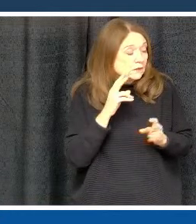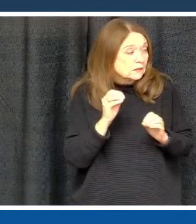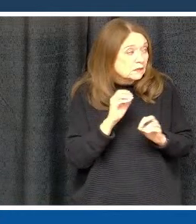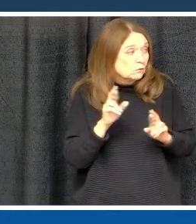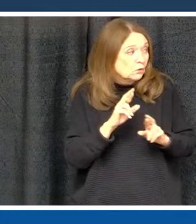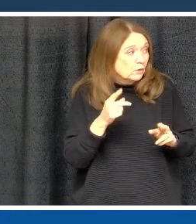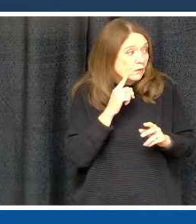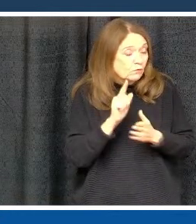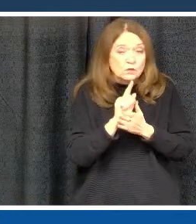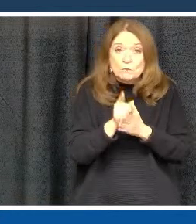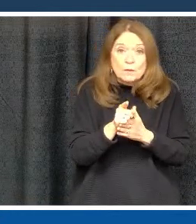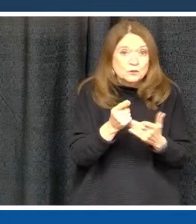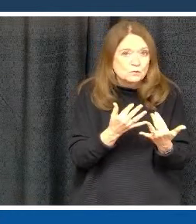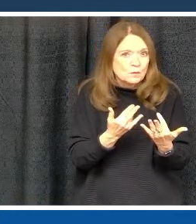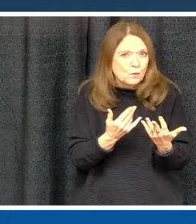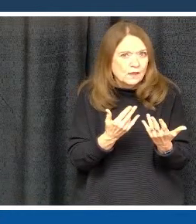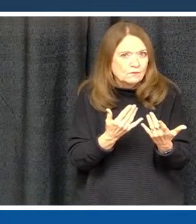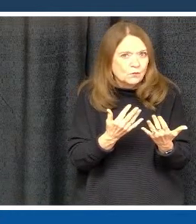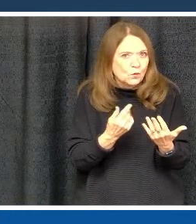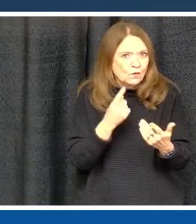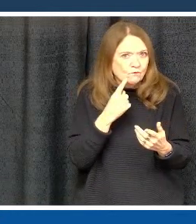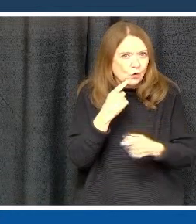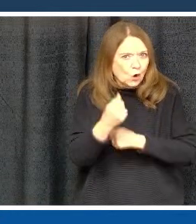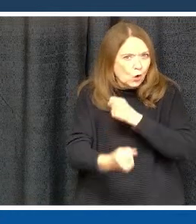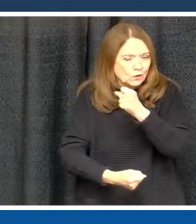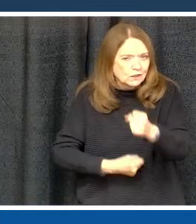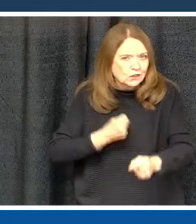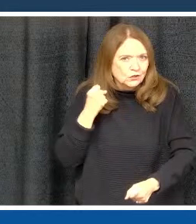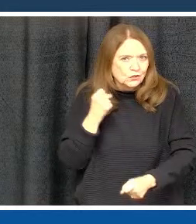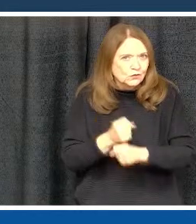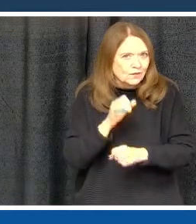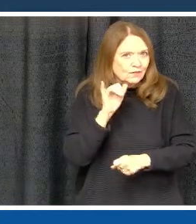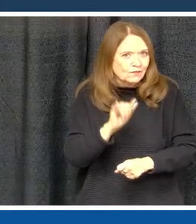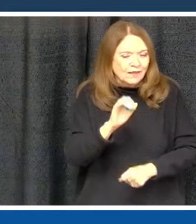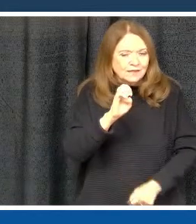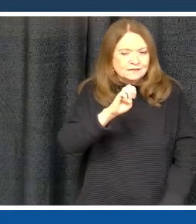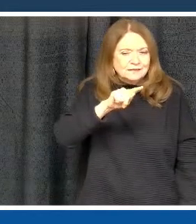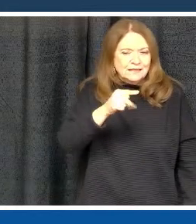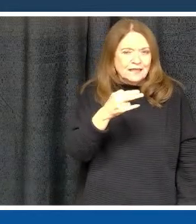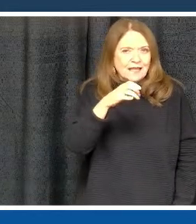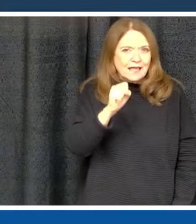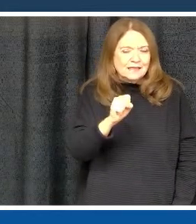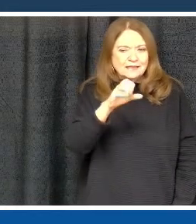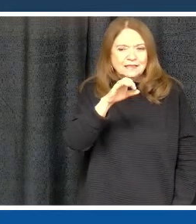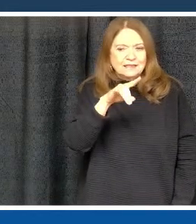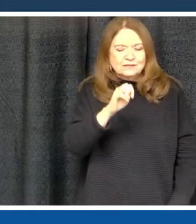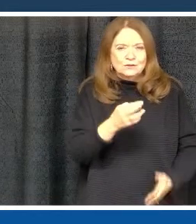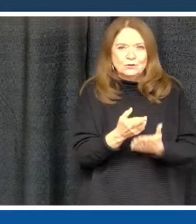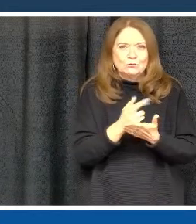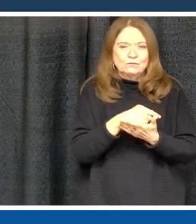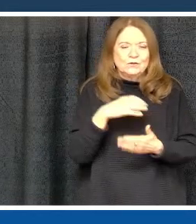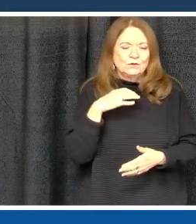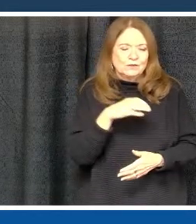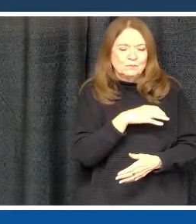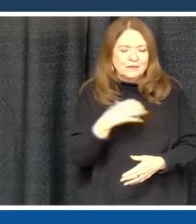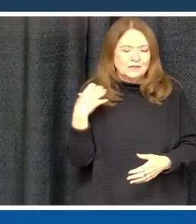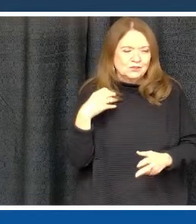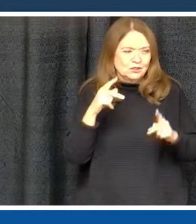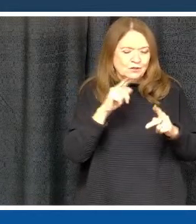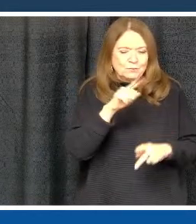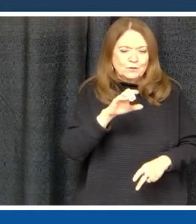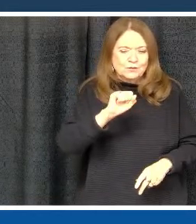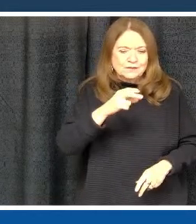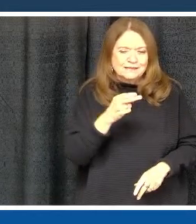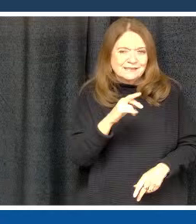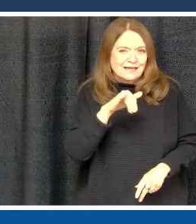for the moment you've been waiting for a whole year, and that's the Ethics Code Review Committee. Chairperson Zacharias, thank